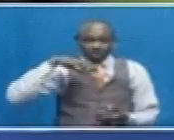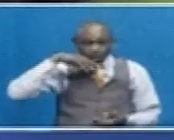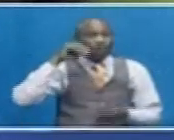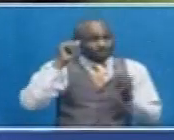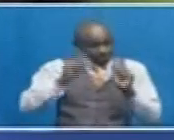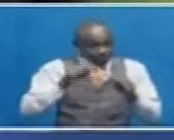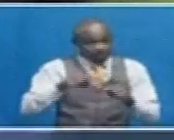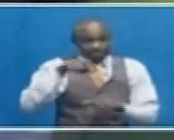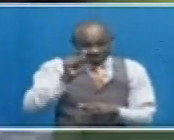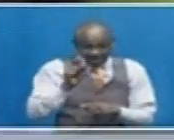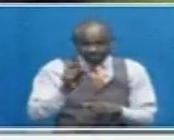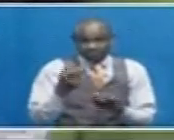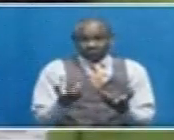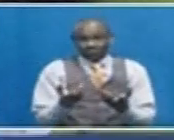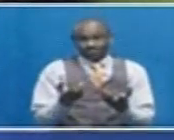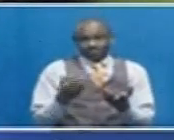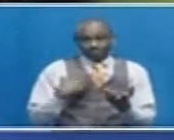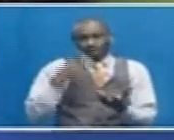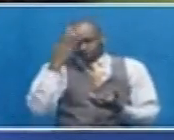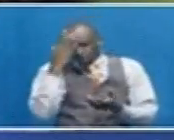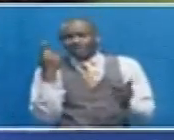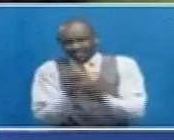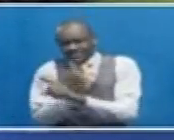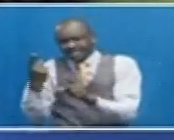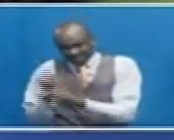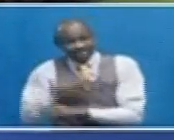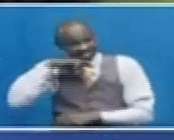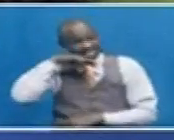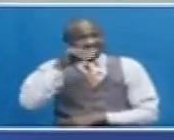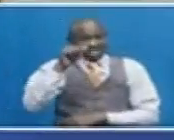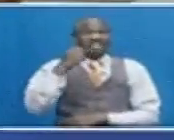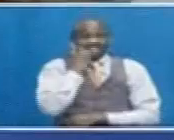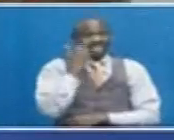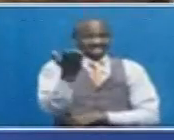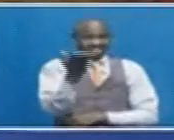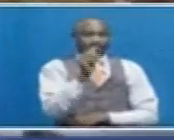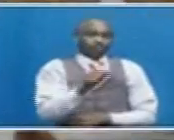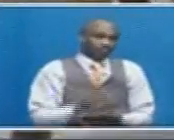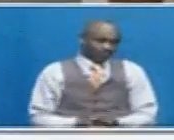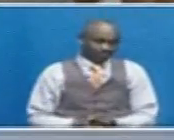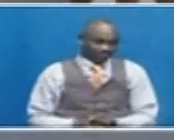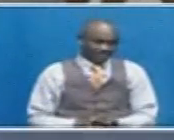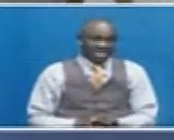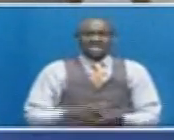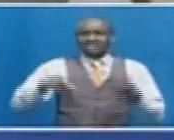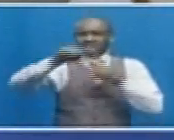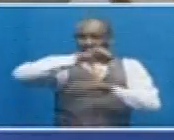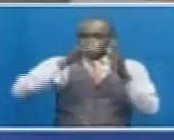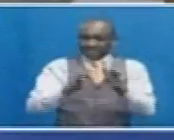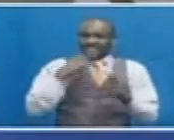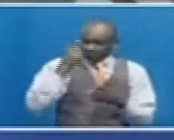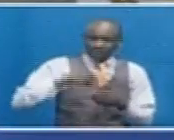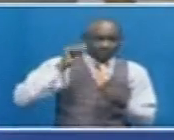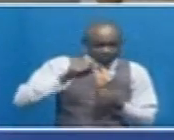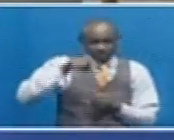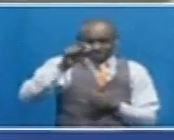could then be used potentially to look at any other diseases which also had a chemical signature. Ultimately, scientists are hoping to